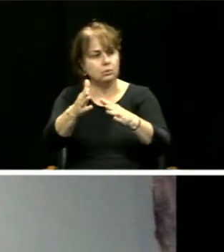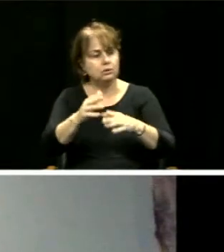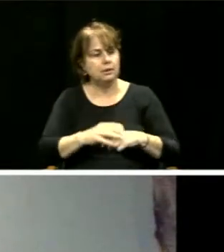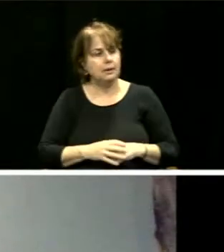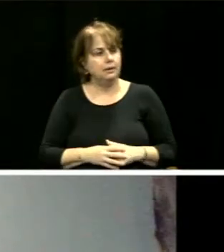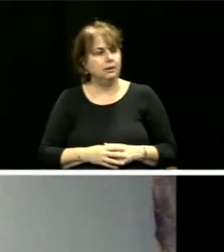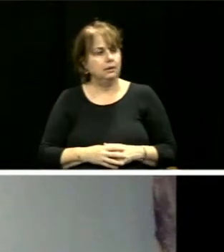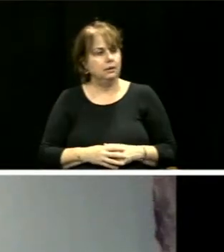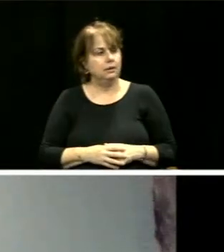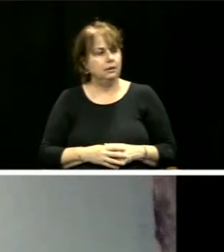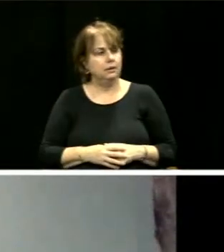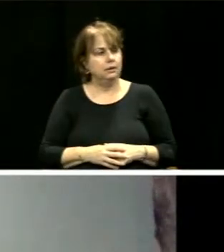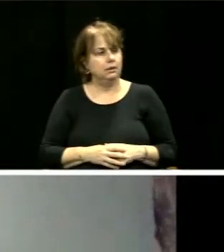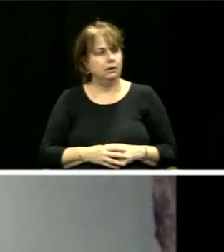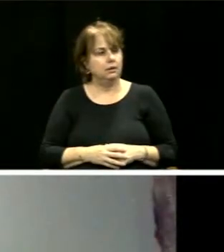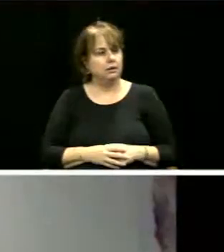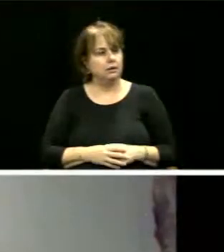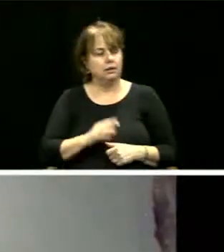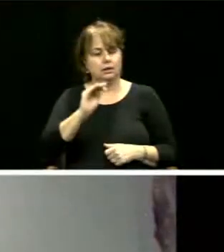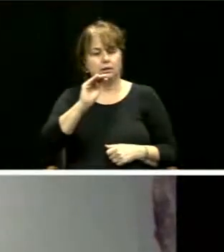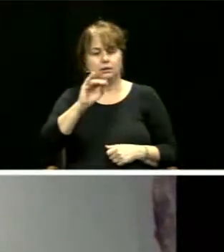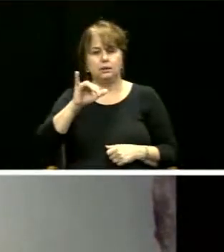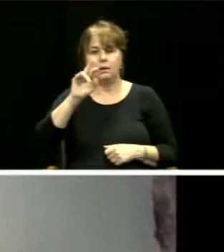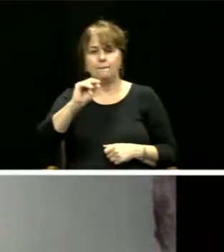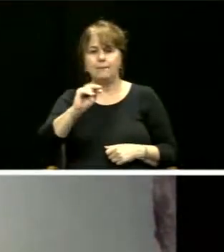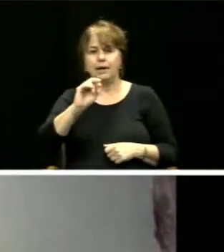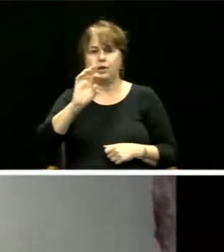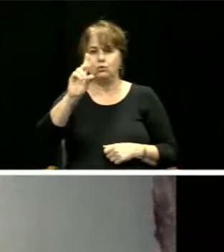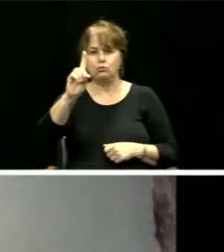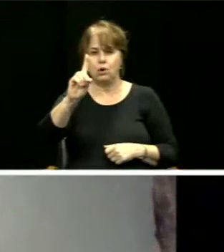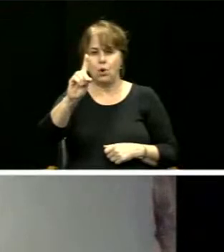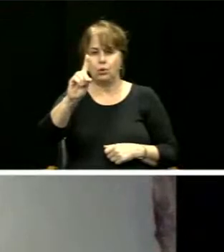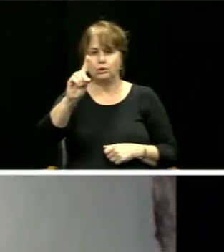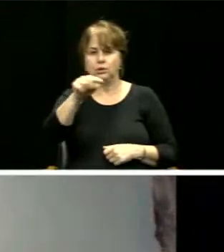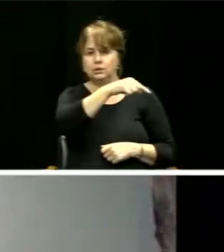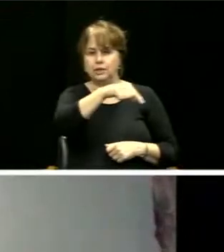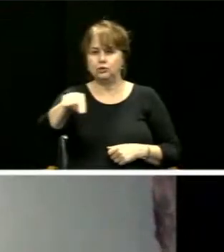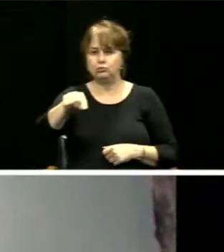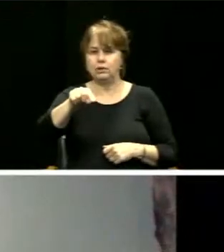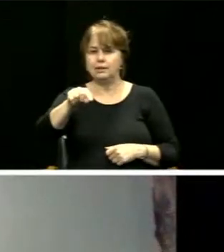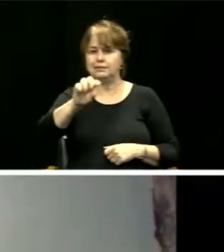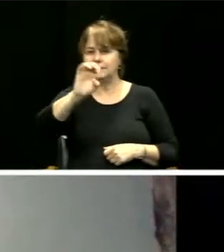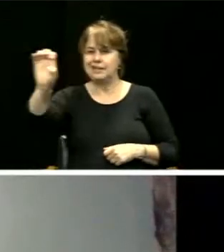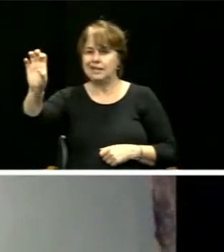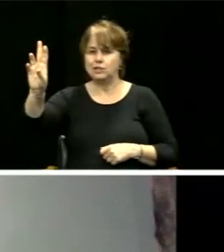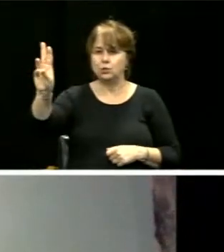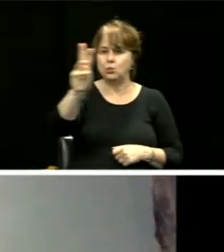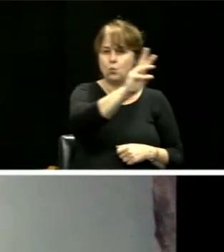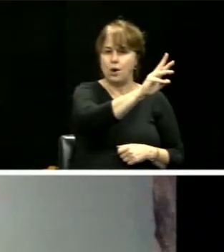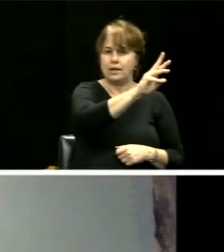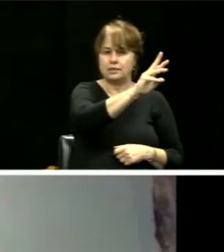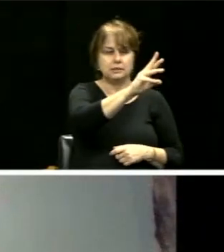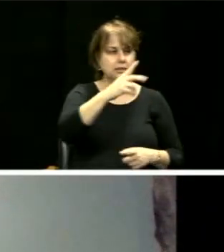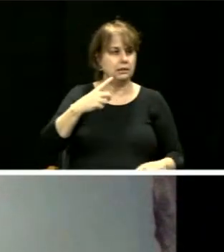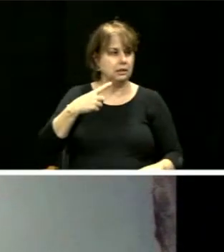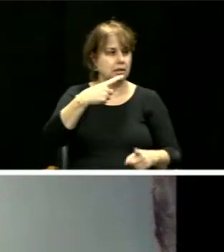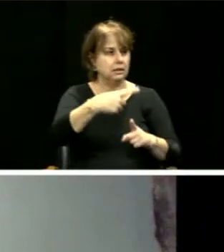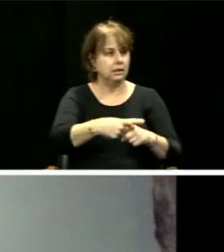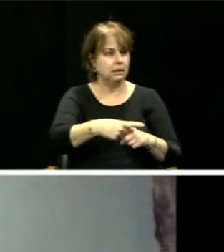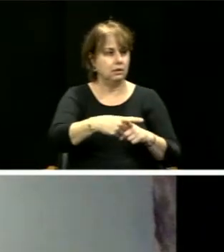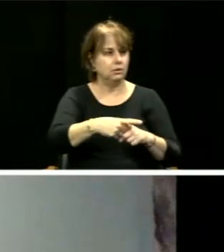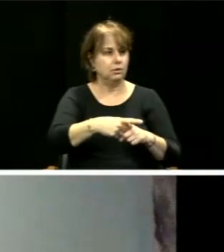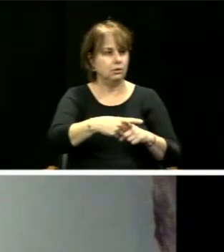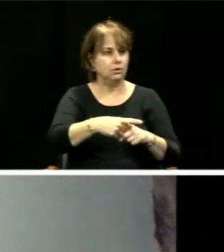like what's the main road that runs in a east-west direction where it intersects with like Cumberland and